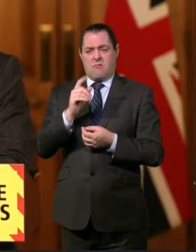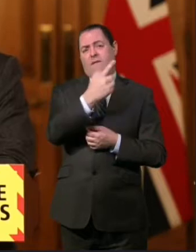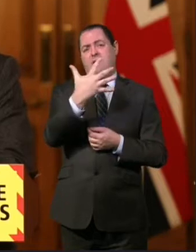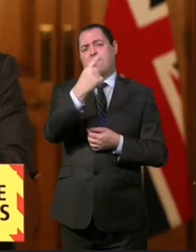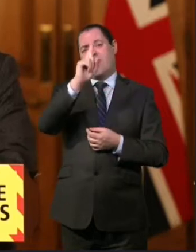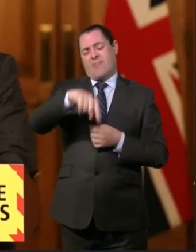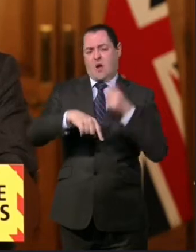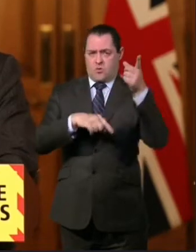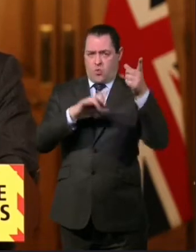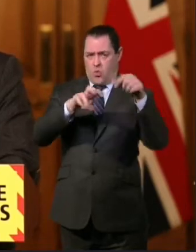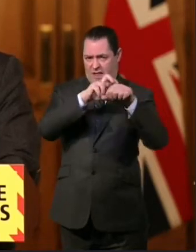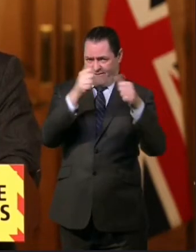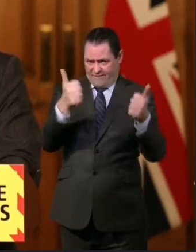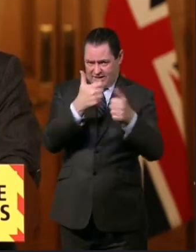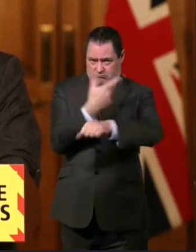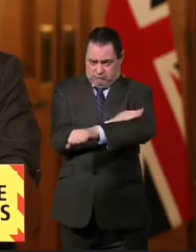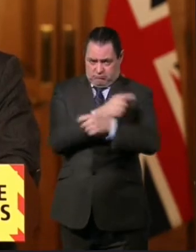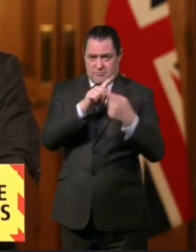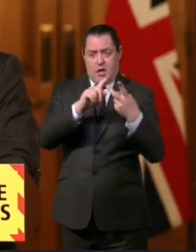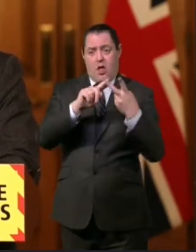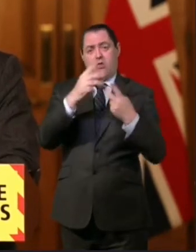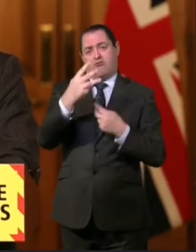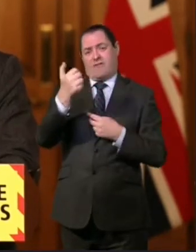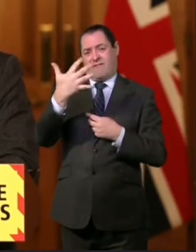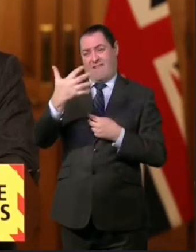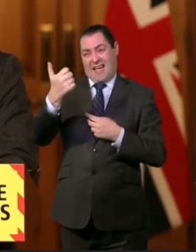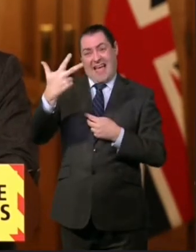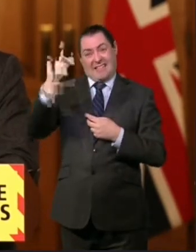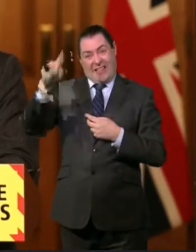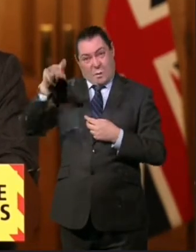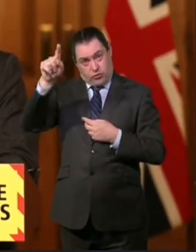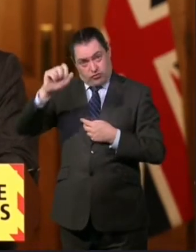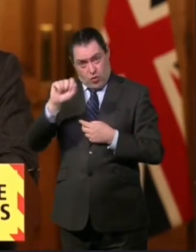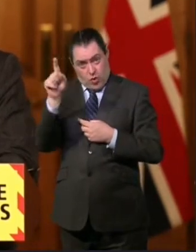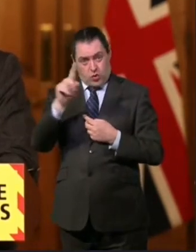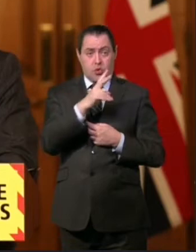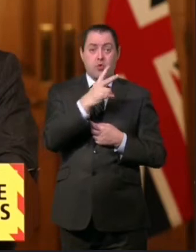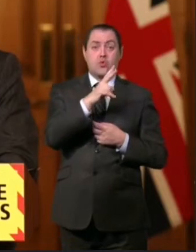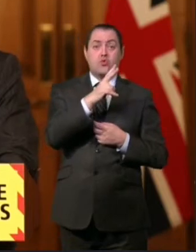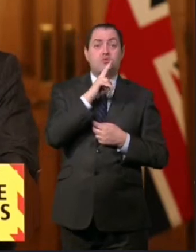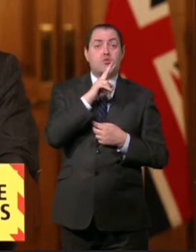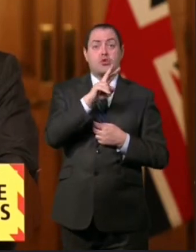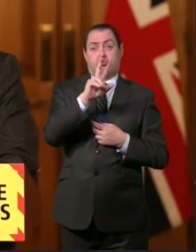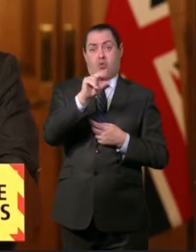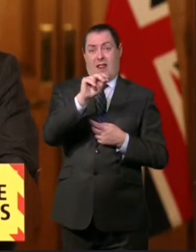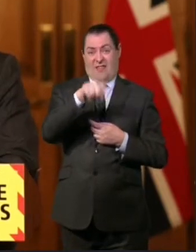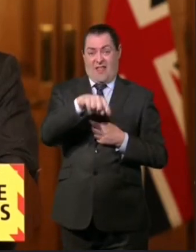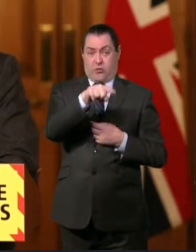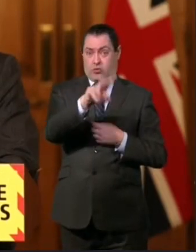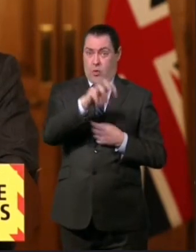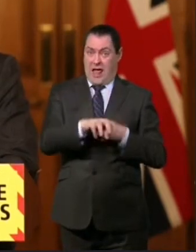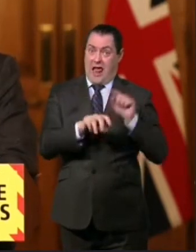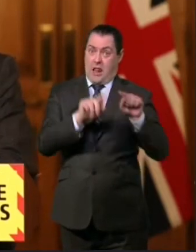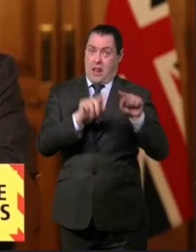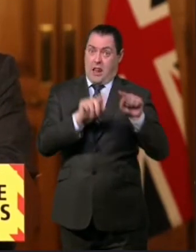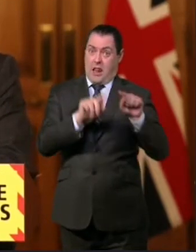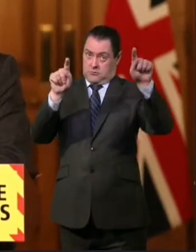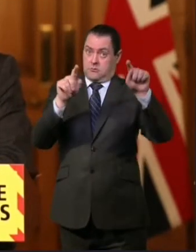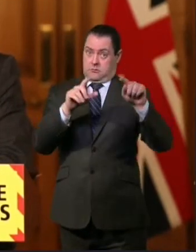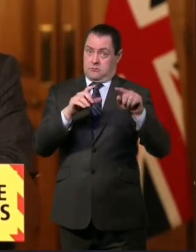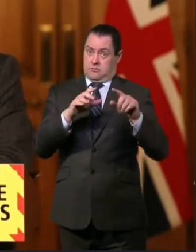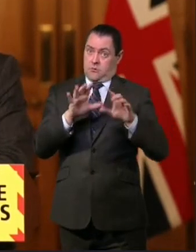358,000 in Scotland, and 212,000 in Wales. And I'm glad that the government of the UK, the whole of the UK, is able